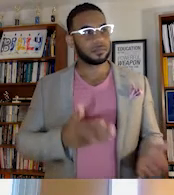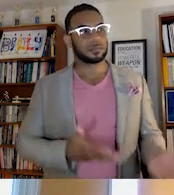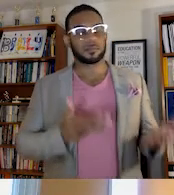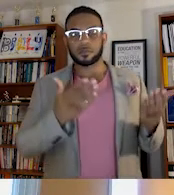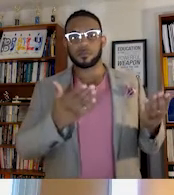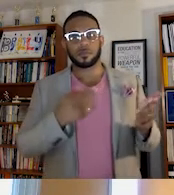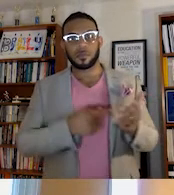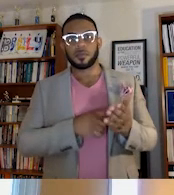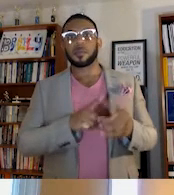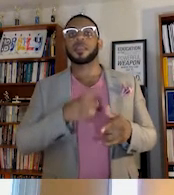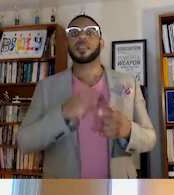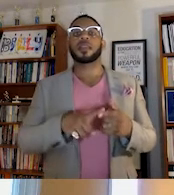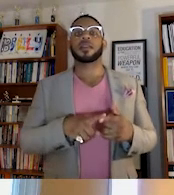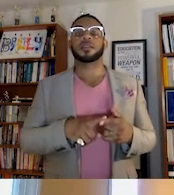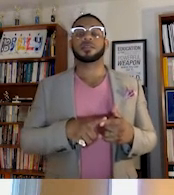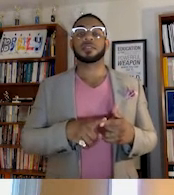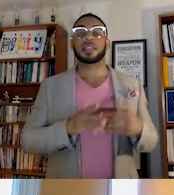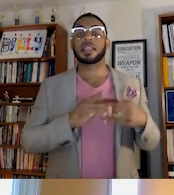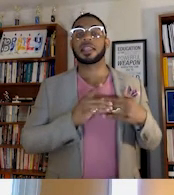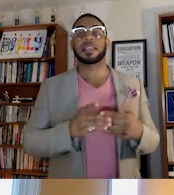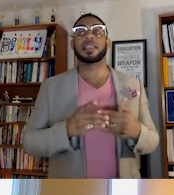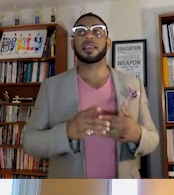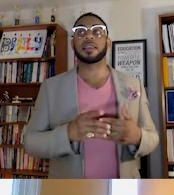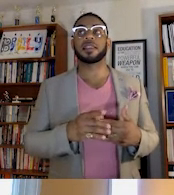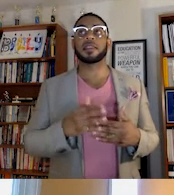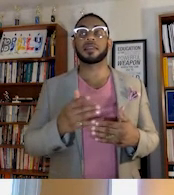up and then led a